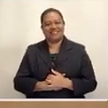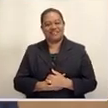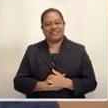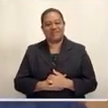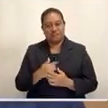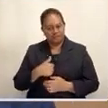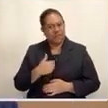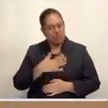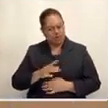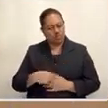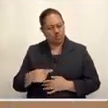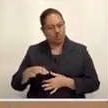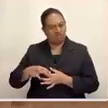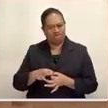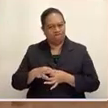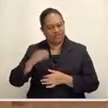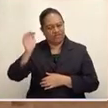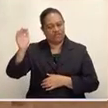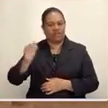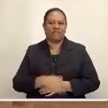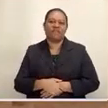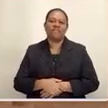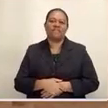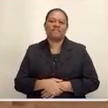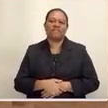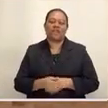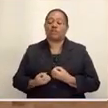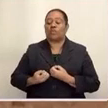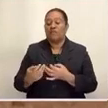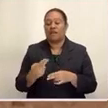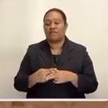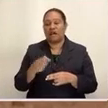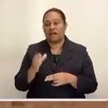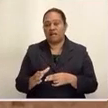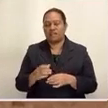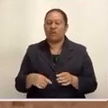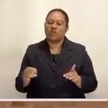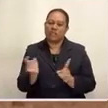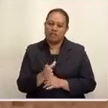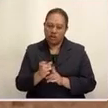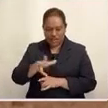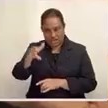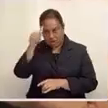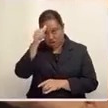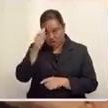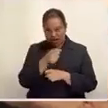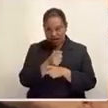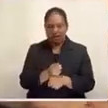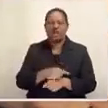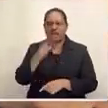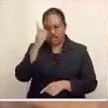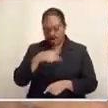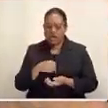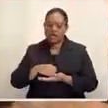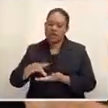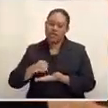I'd like to continue working with them in the future. Srif hopes that by providing farmers with the necessary knowledge and guidance, they aim to